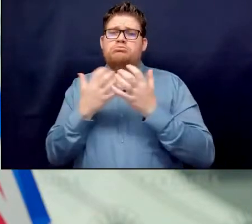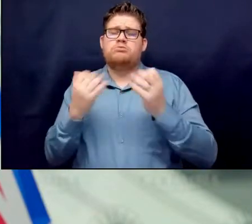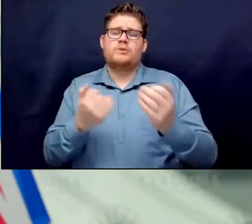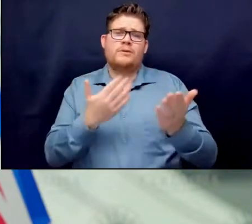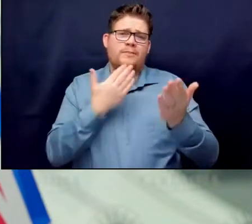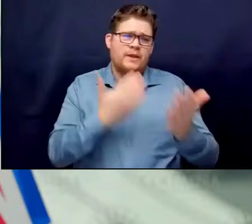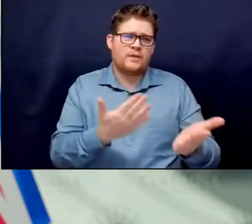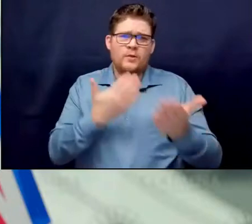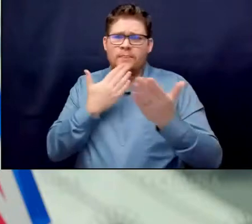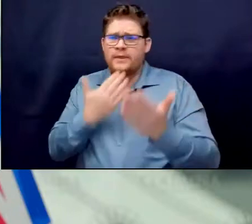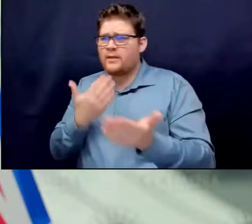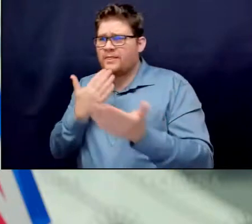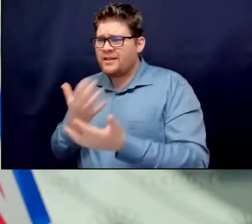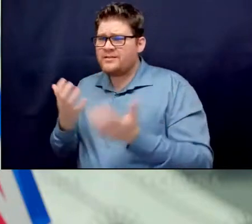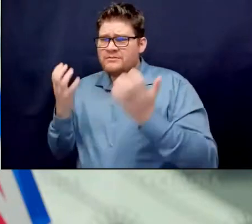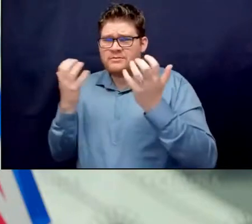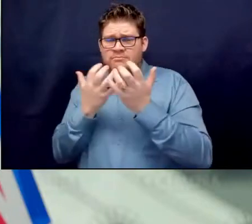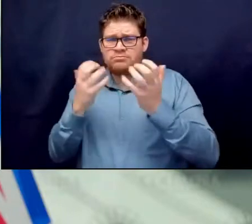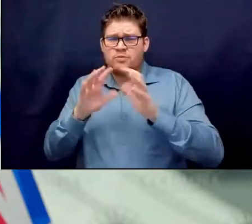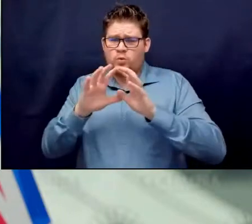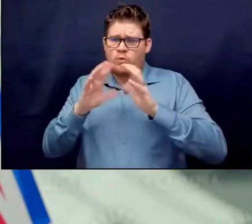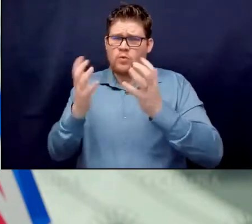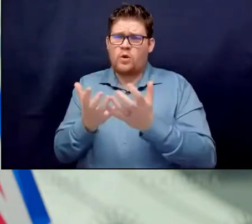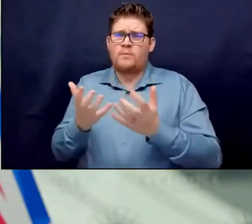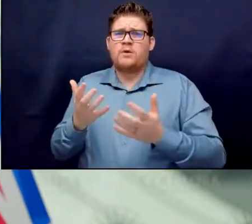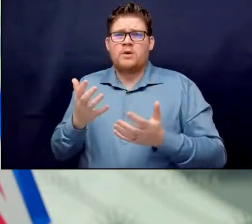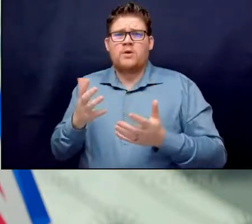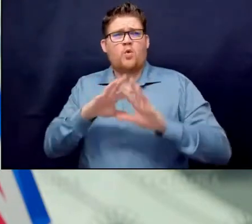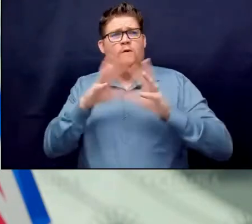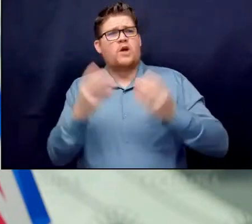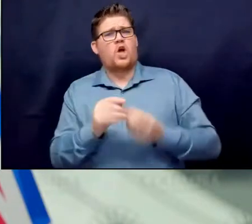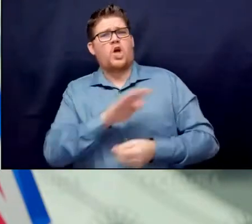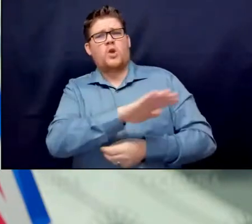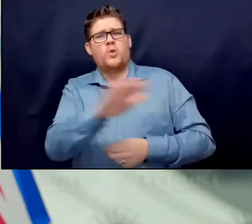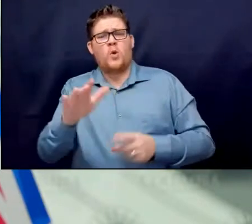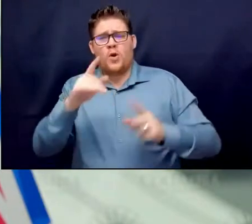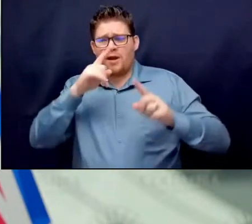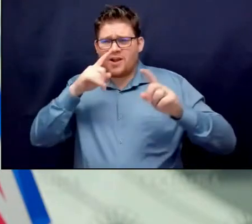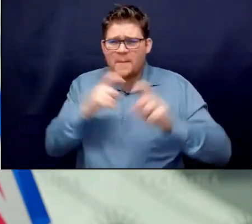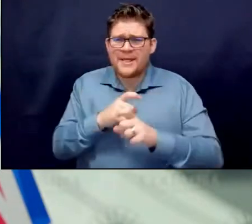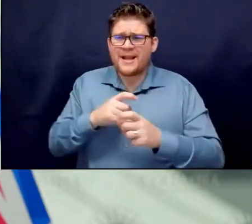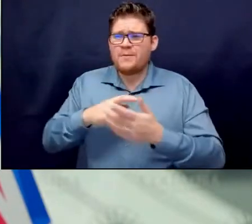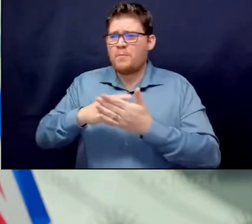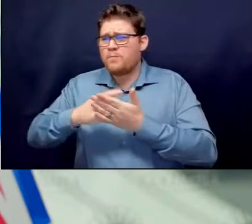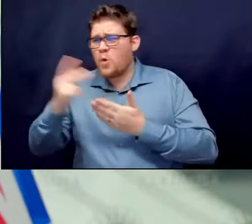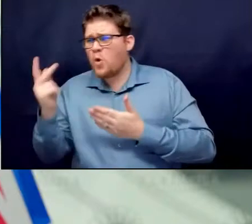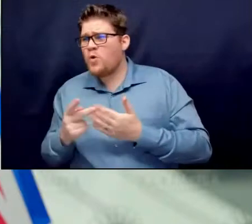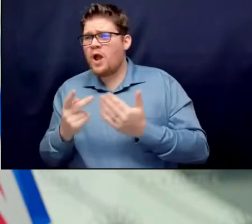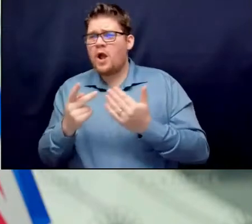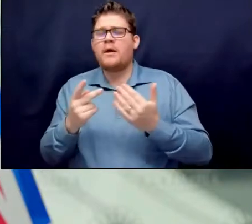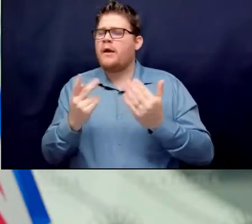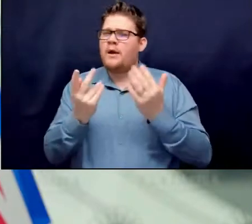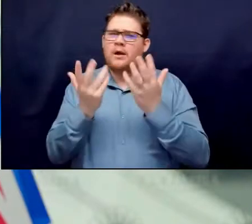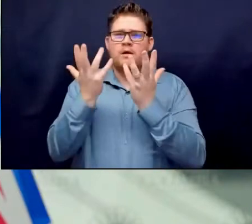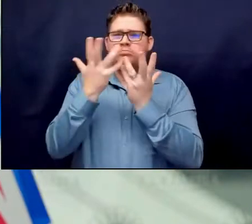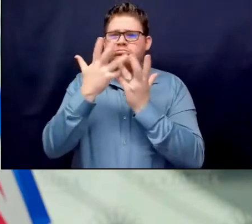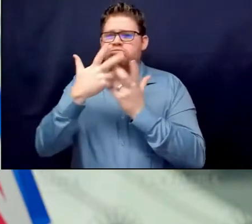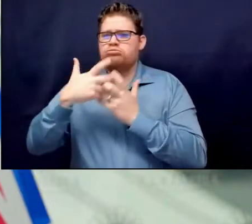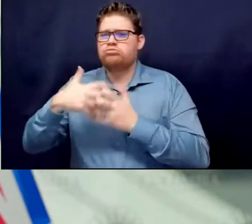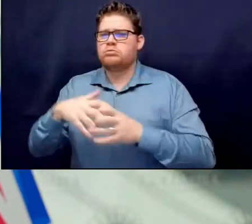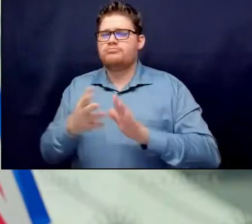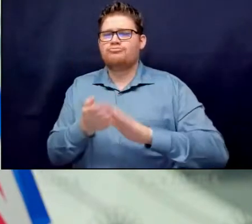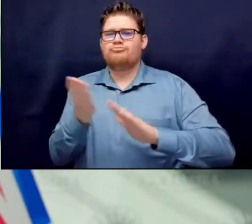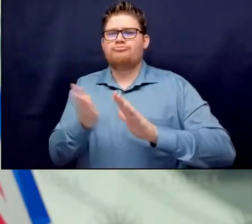would frequently be doing other things and are doing many other things in healthcare that support it and that administer those doses. It is an